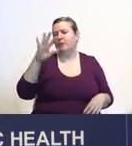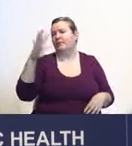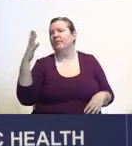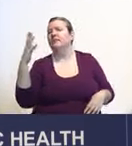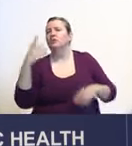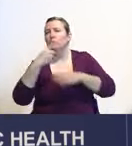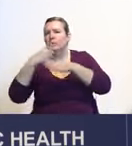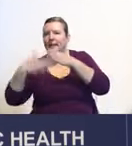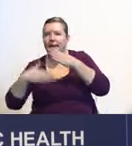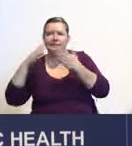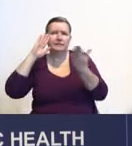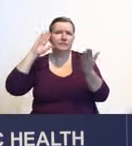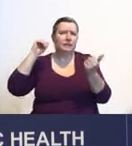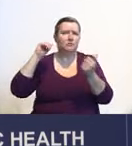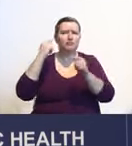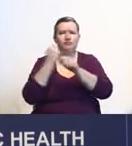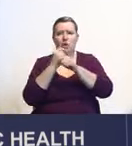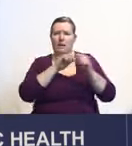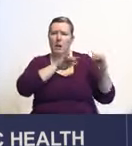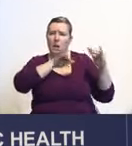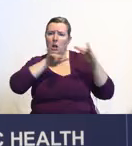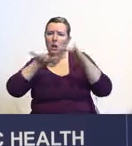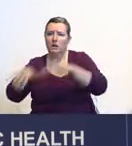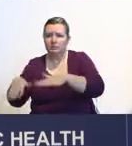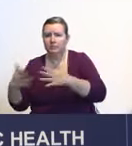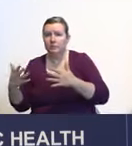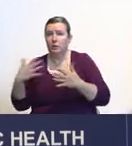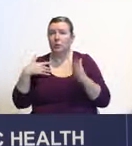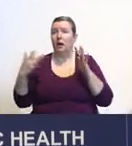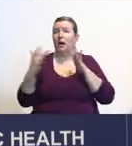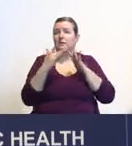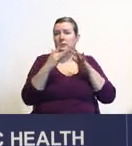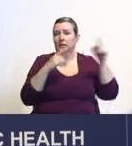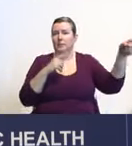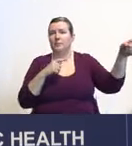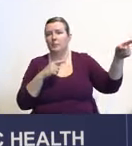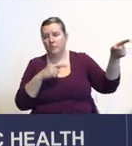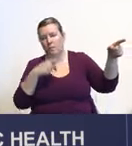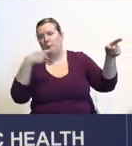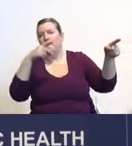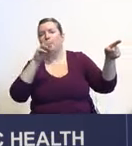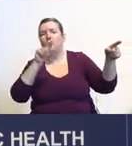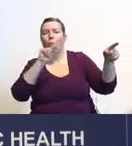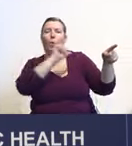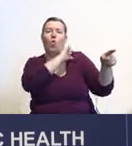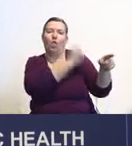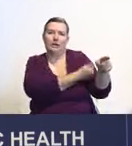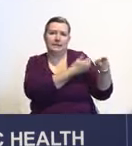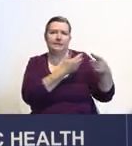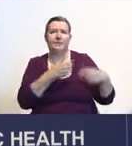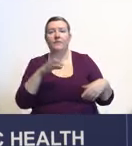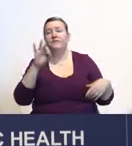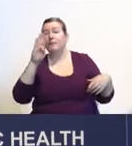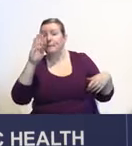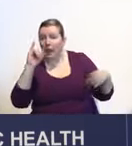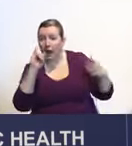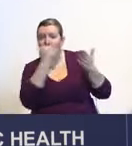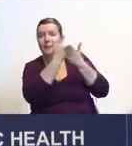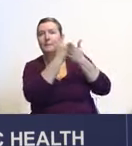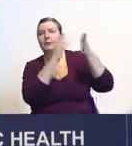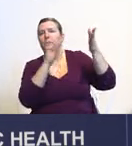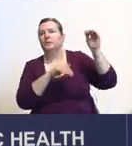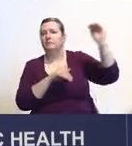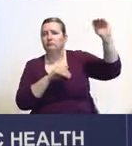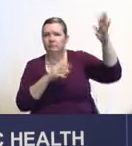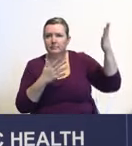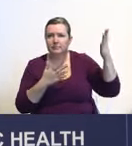had calls with our partners, Port Authority, FBI, all of our partners in this to